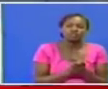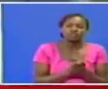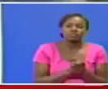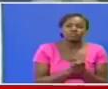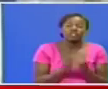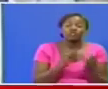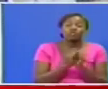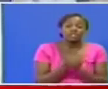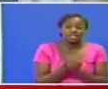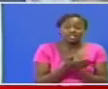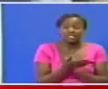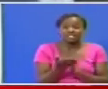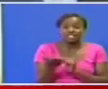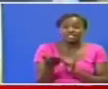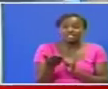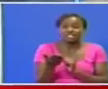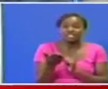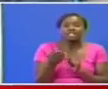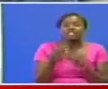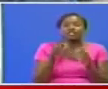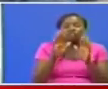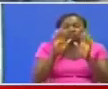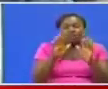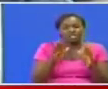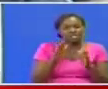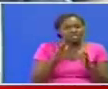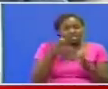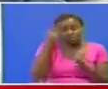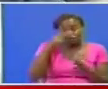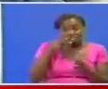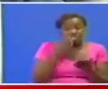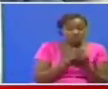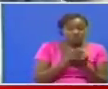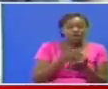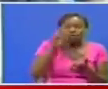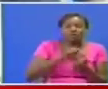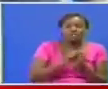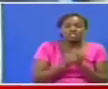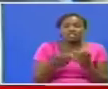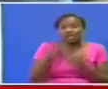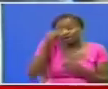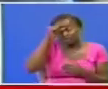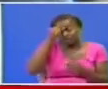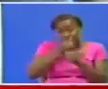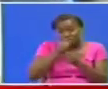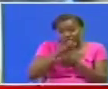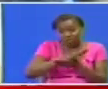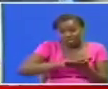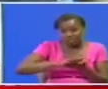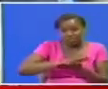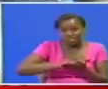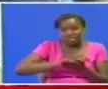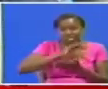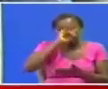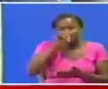To turn these priorities into reality, we must change the way government works fundamentally.